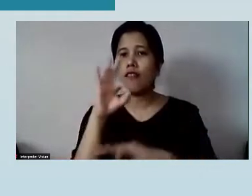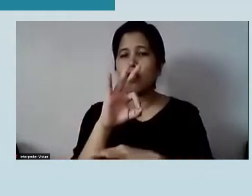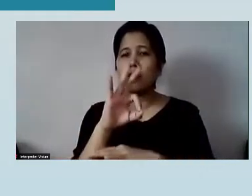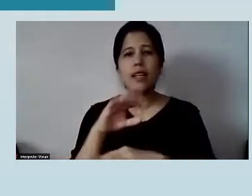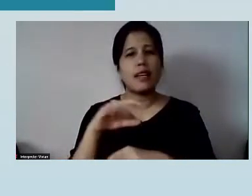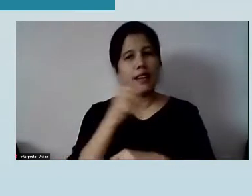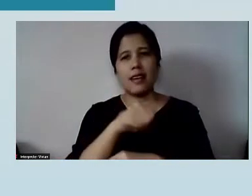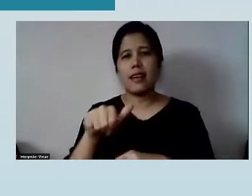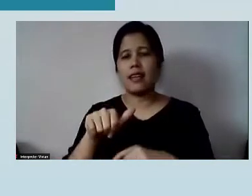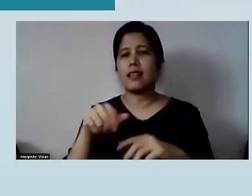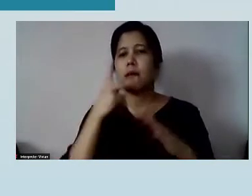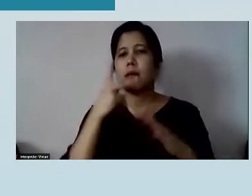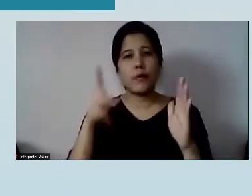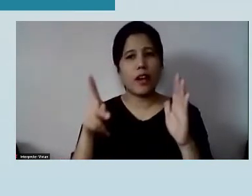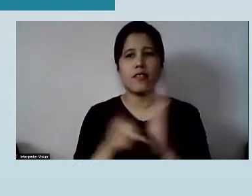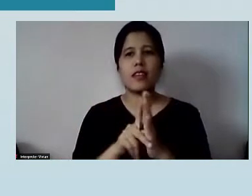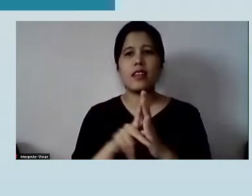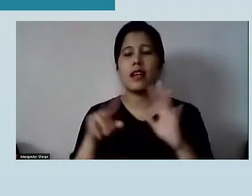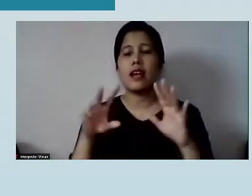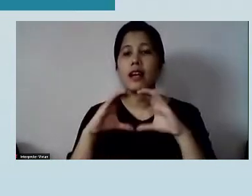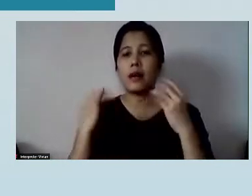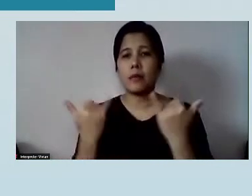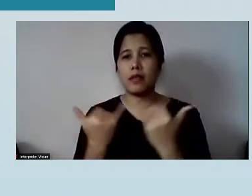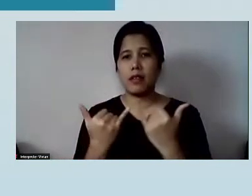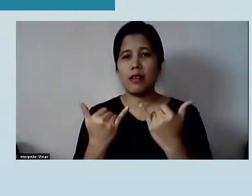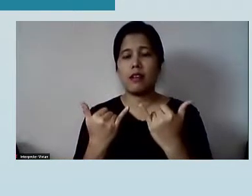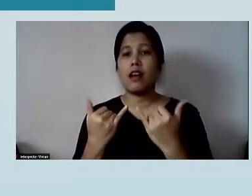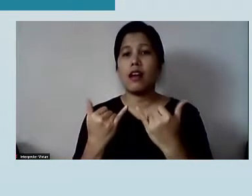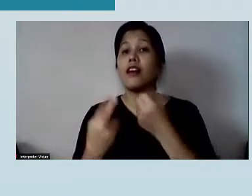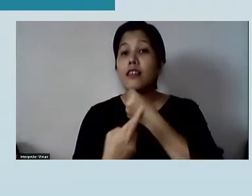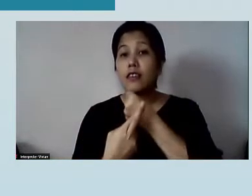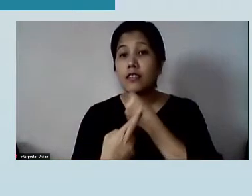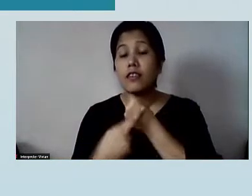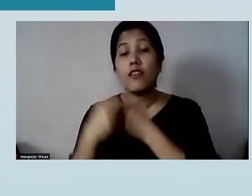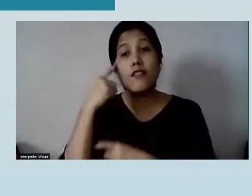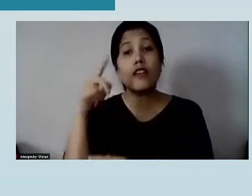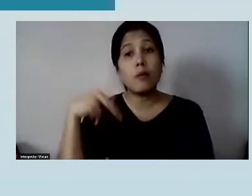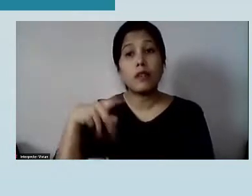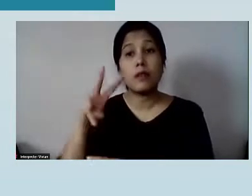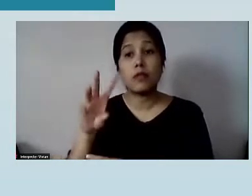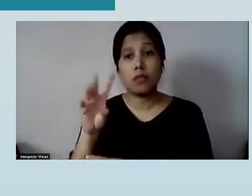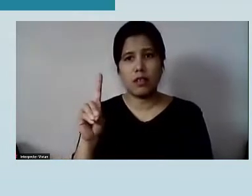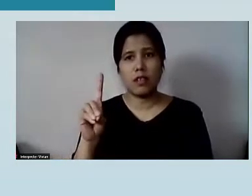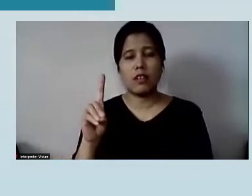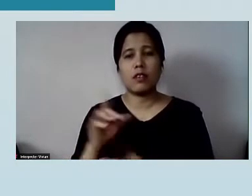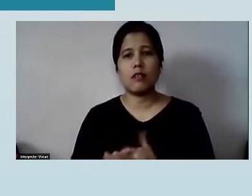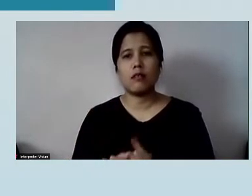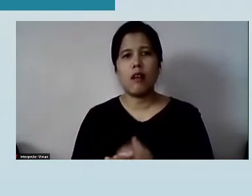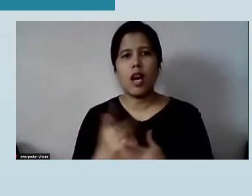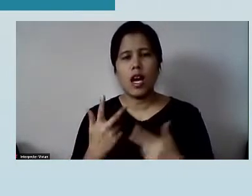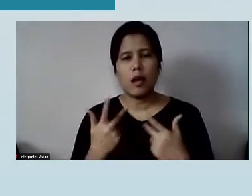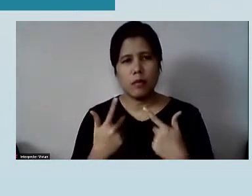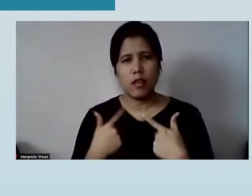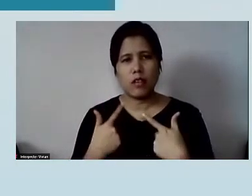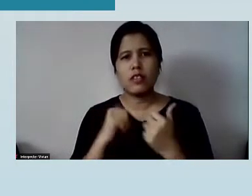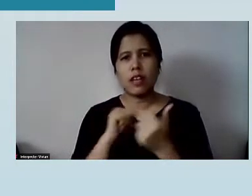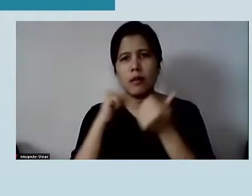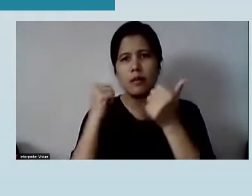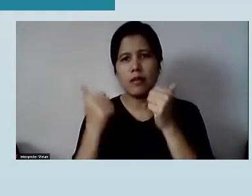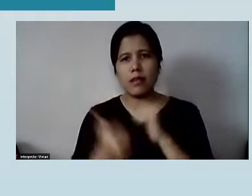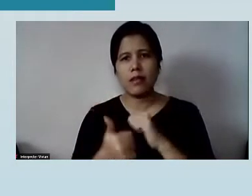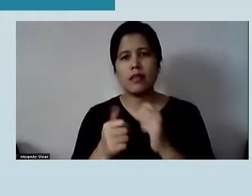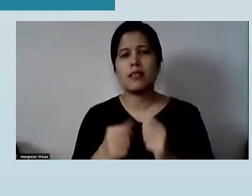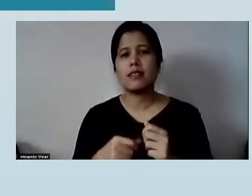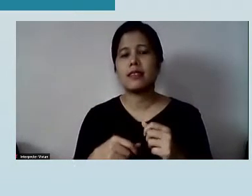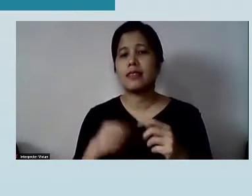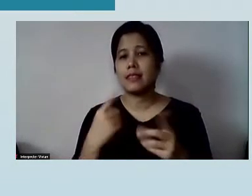company should be reserved to qualified persons with disabilities. Pero may amendment po ito. So sunod natin